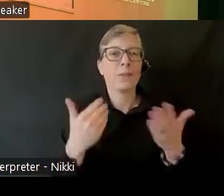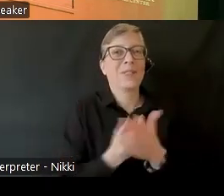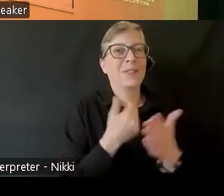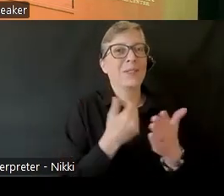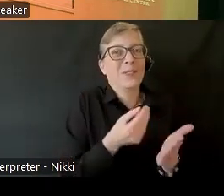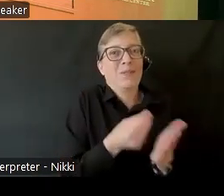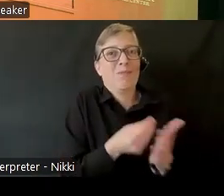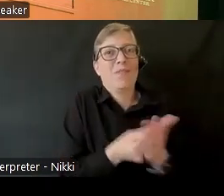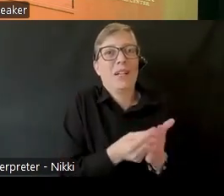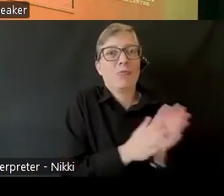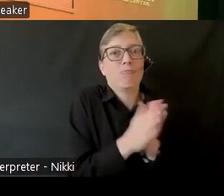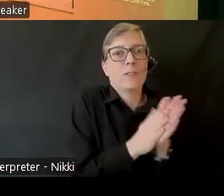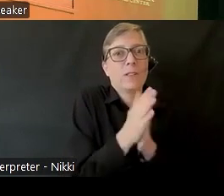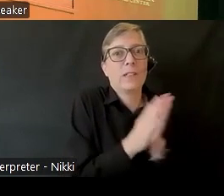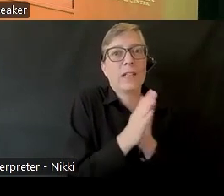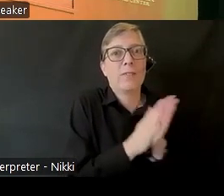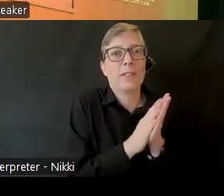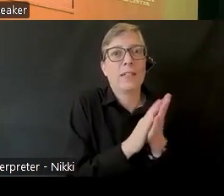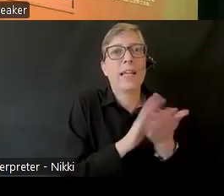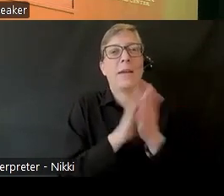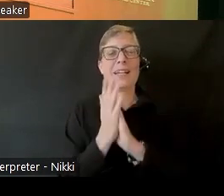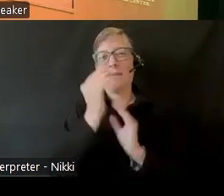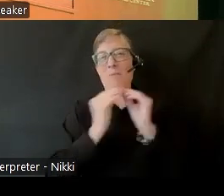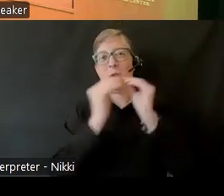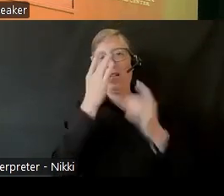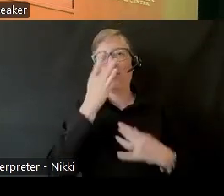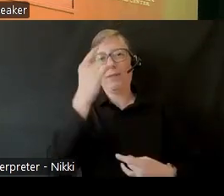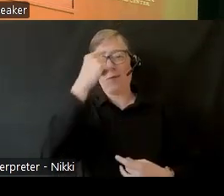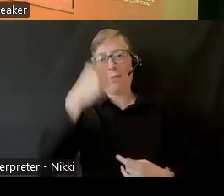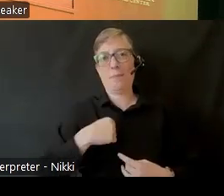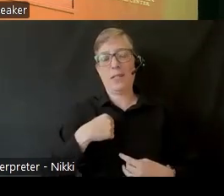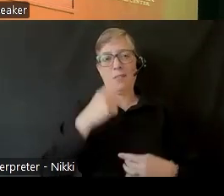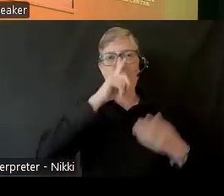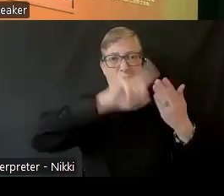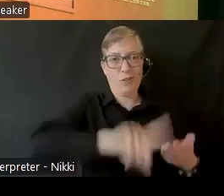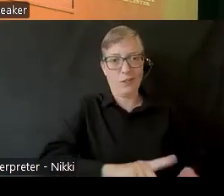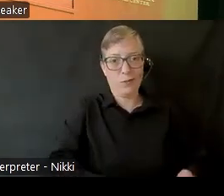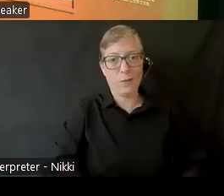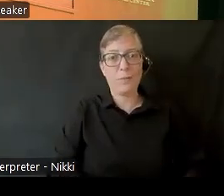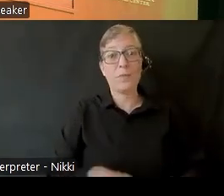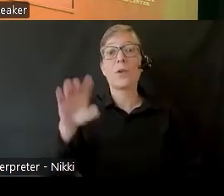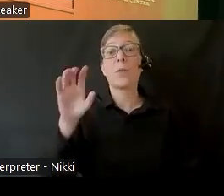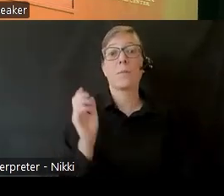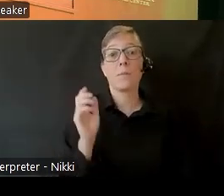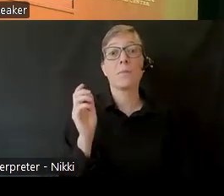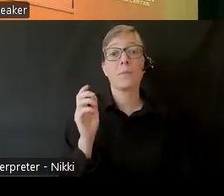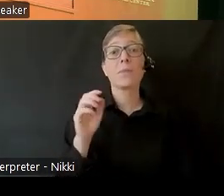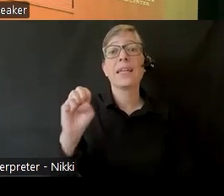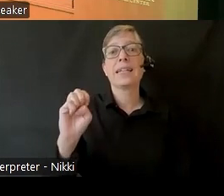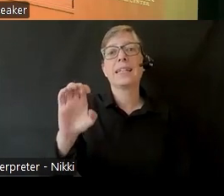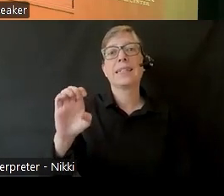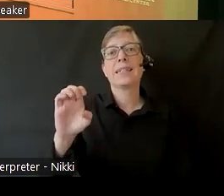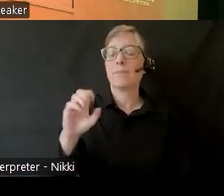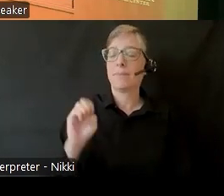is, so we all carry the Excellus card, right? For most of us, right? That's issued by by University of